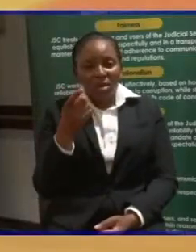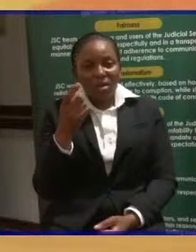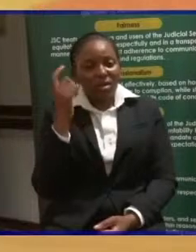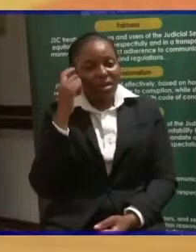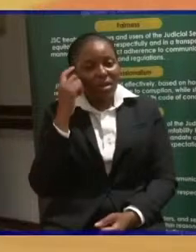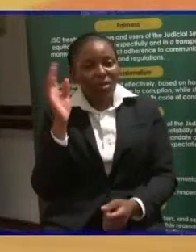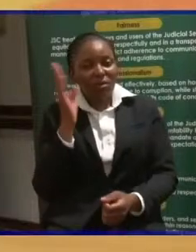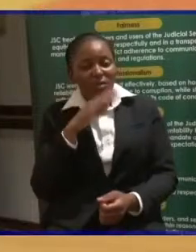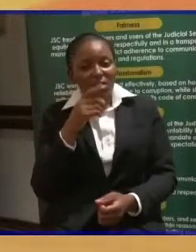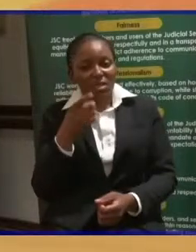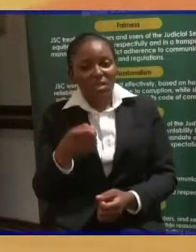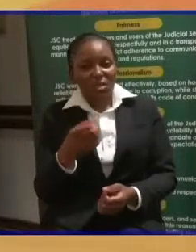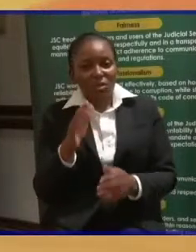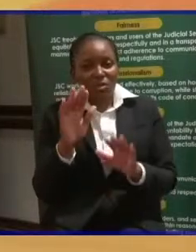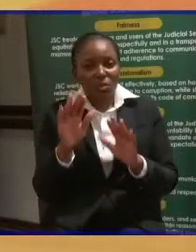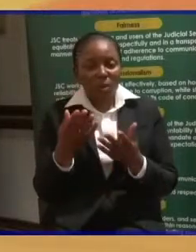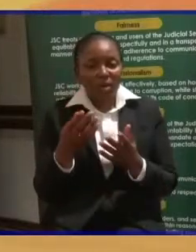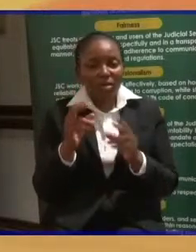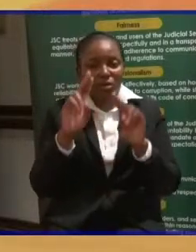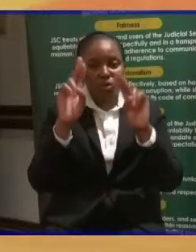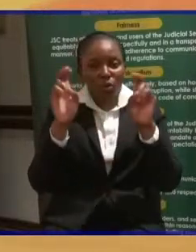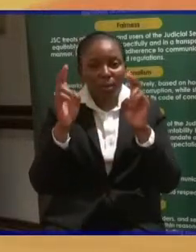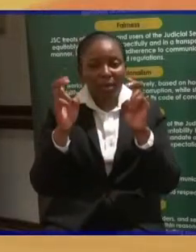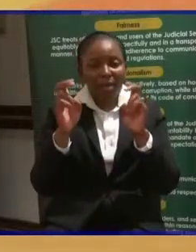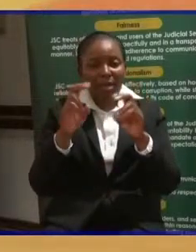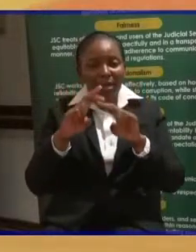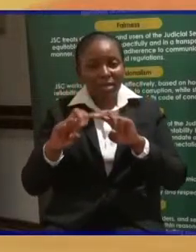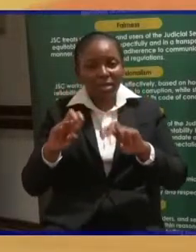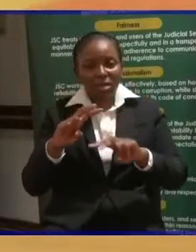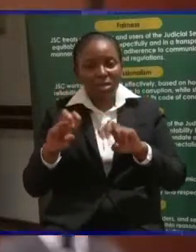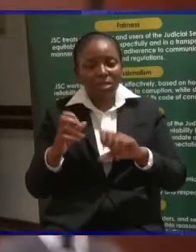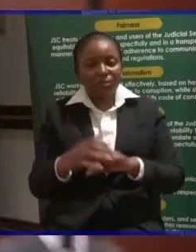and what's your dissertation on?